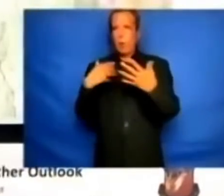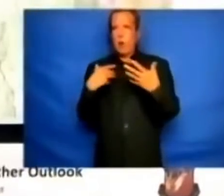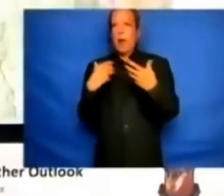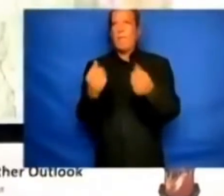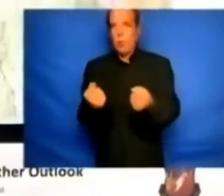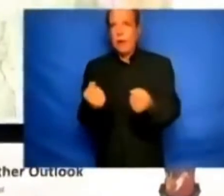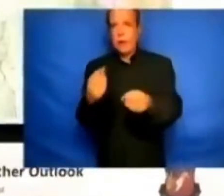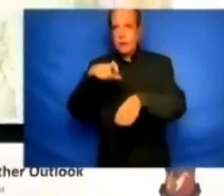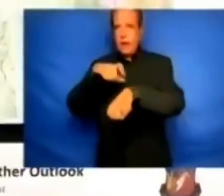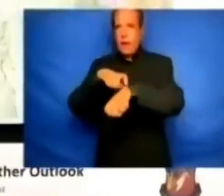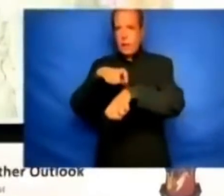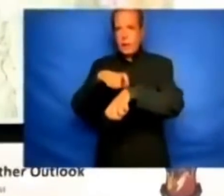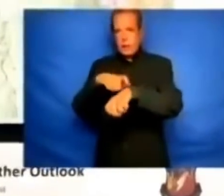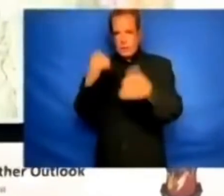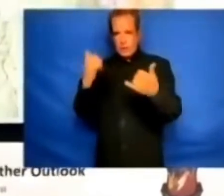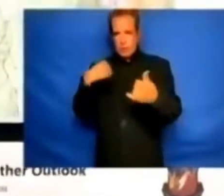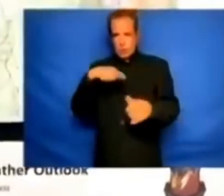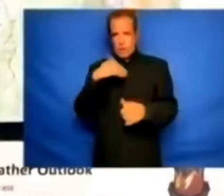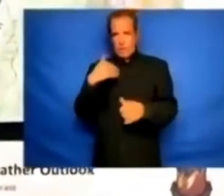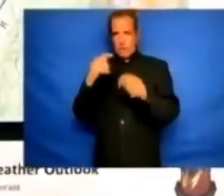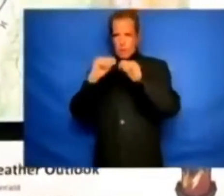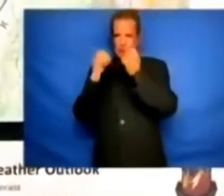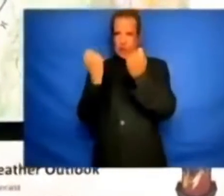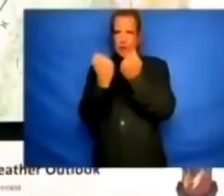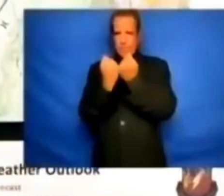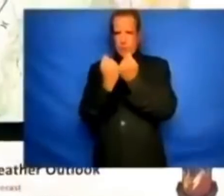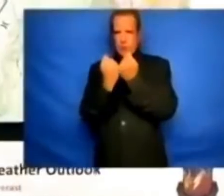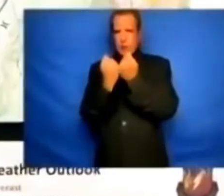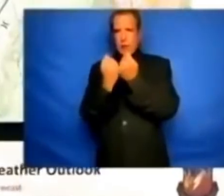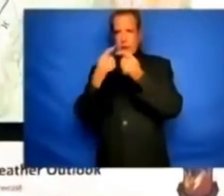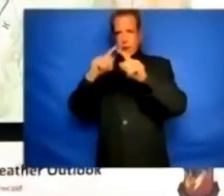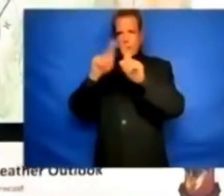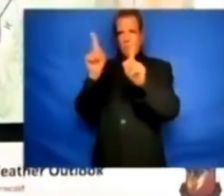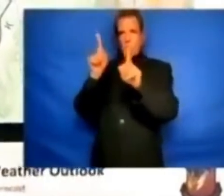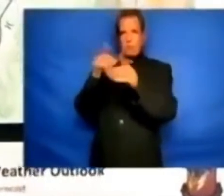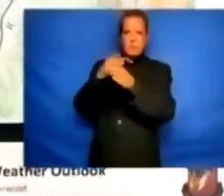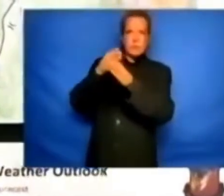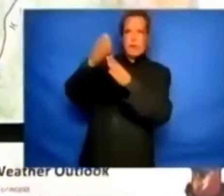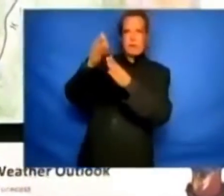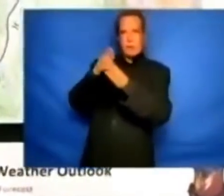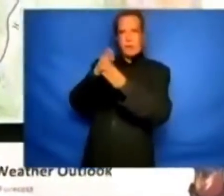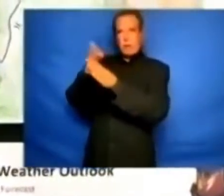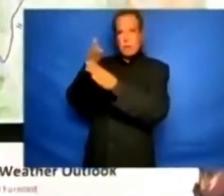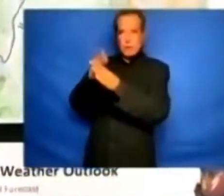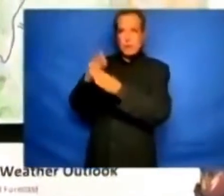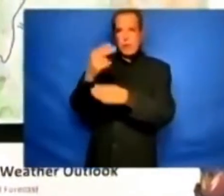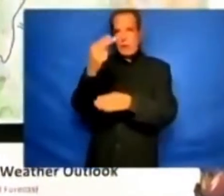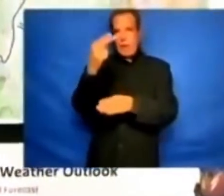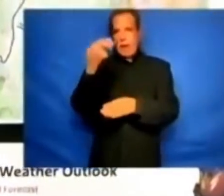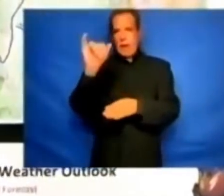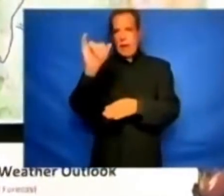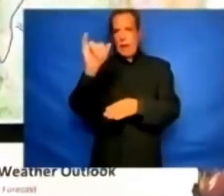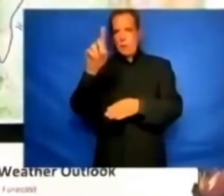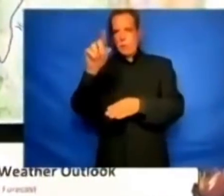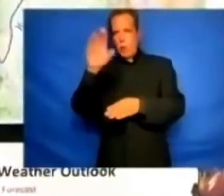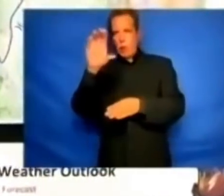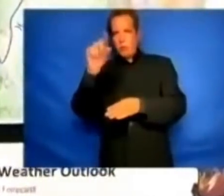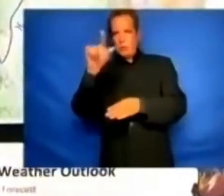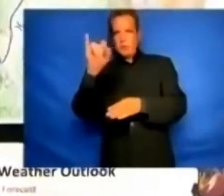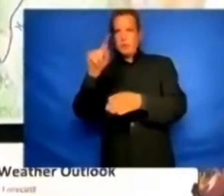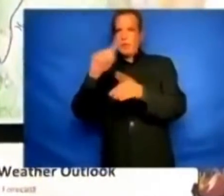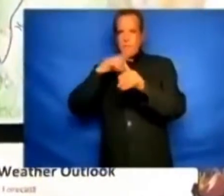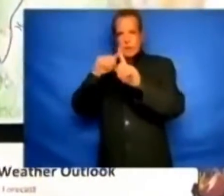a team of different specialist areas, including hydrologists, as well as other specialty